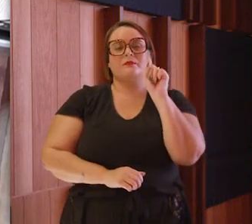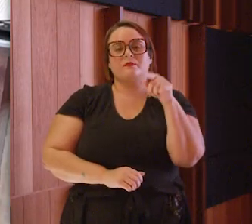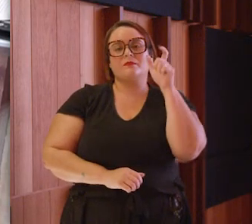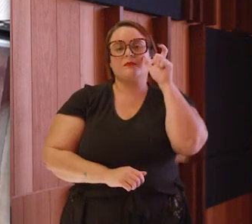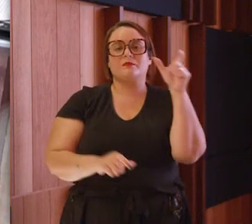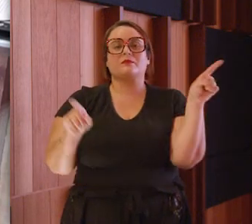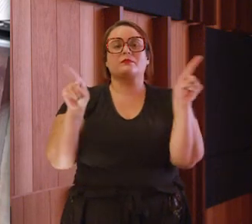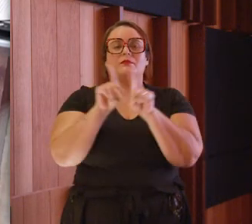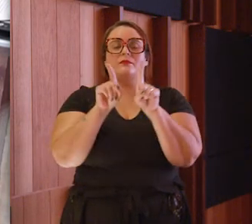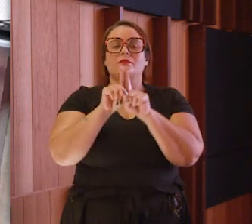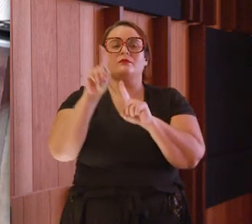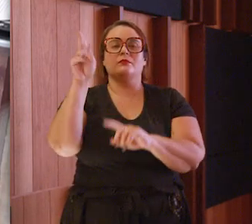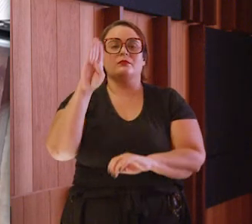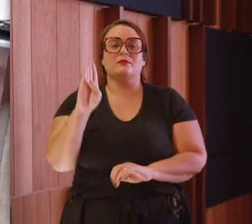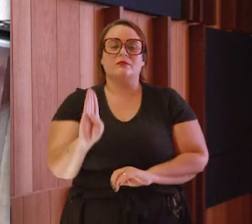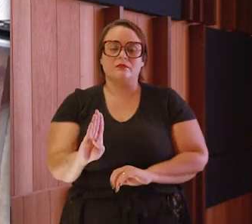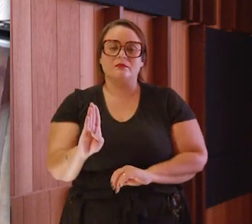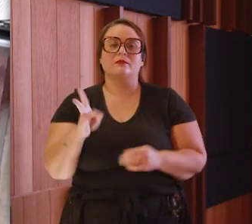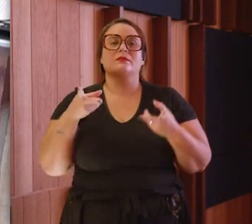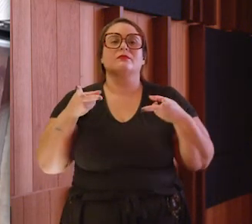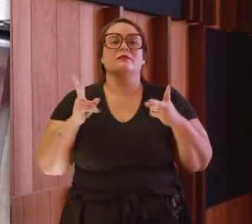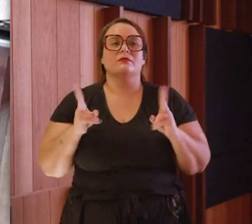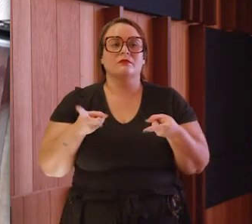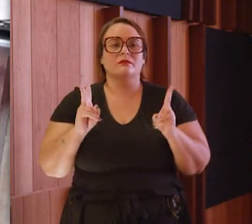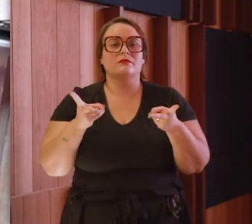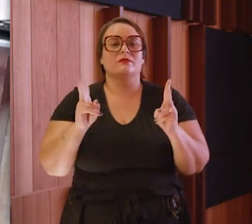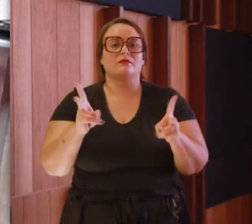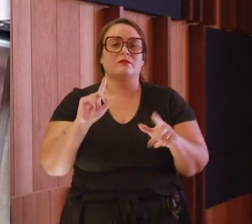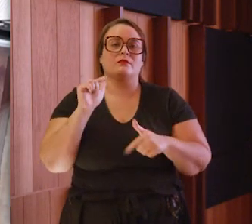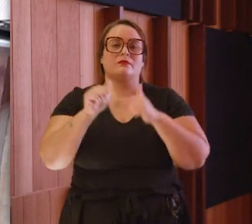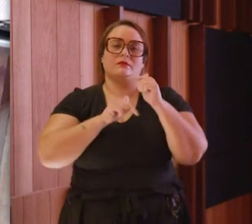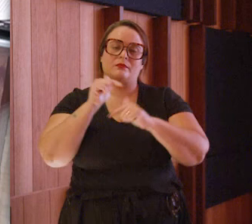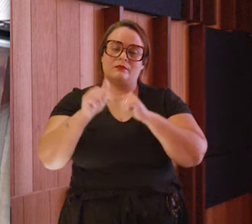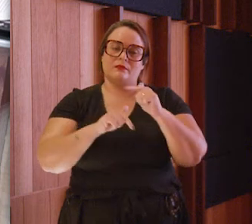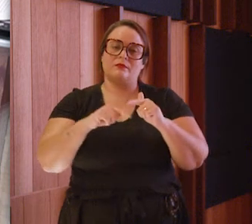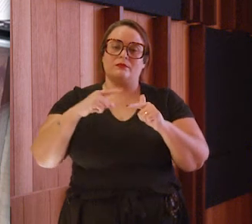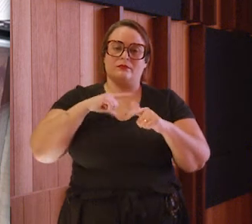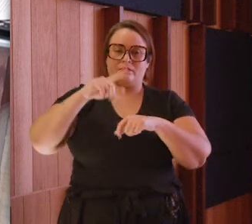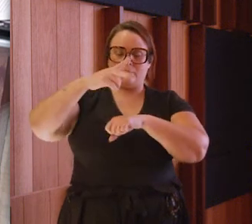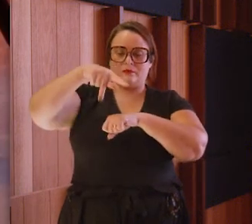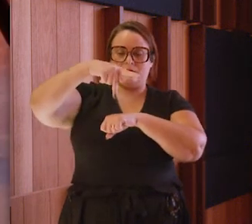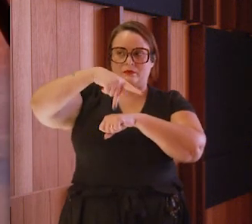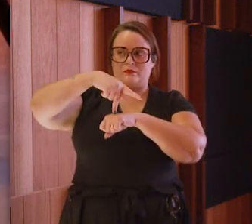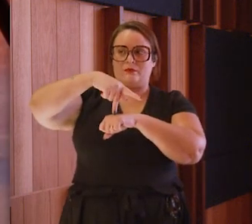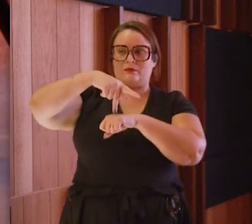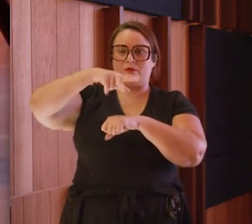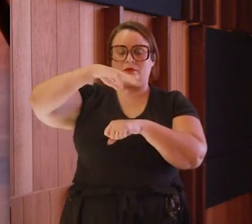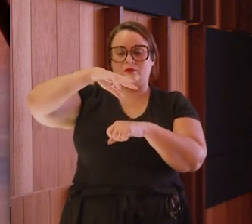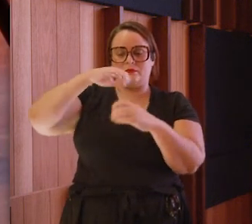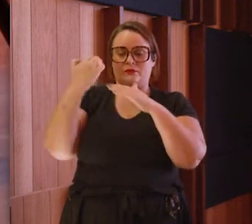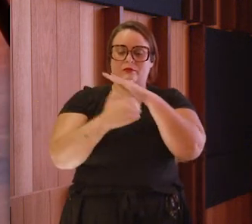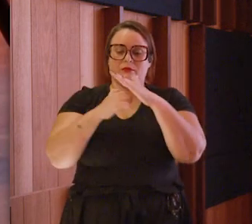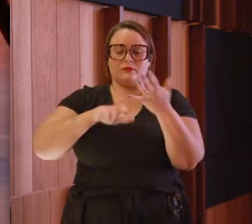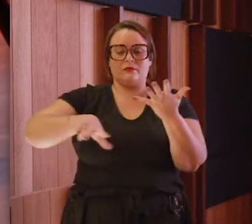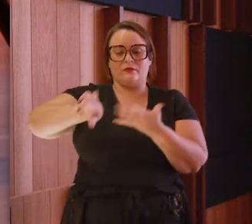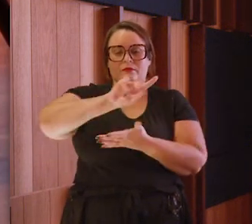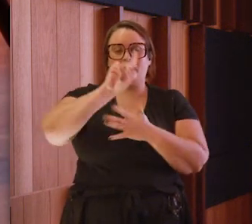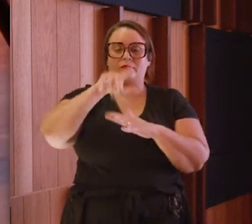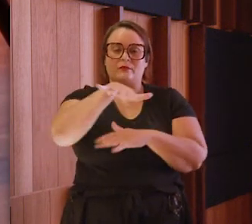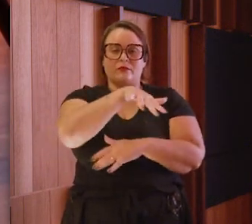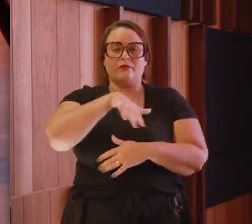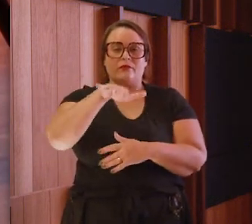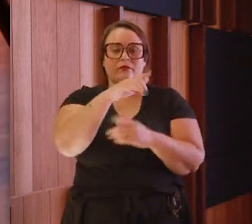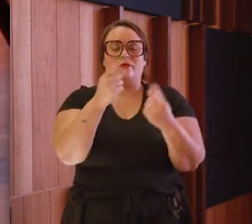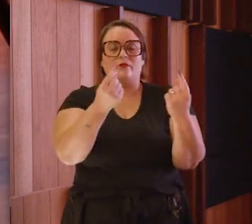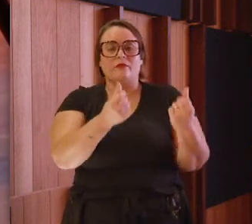the inbound multinationals that operate here, they remain very capital intensive. This is a market destination country. This